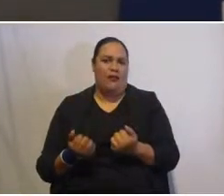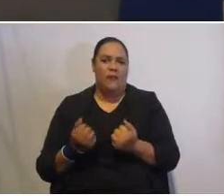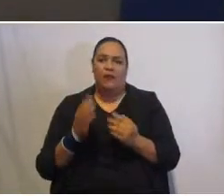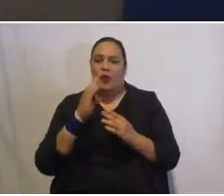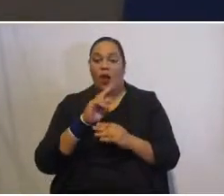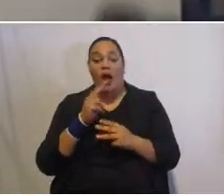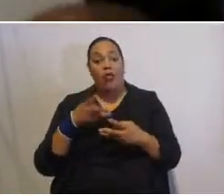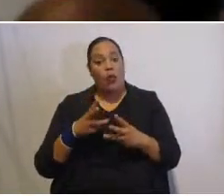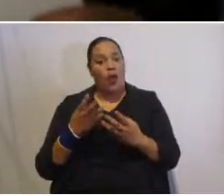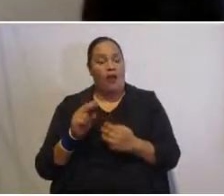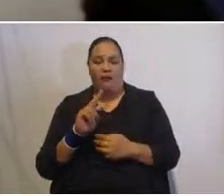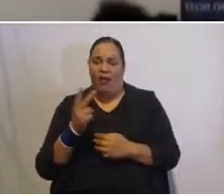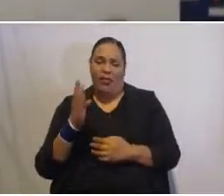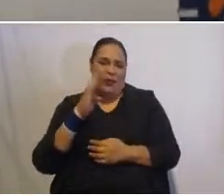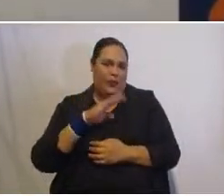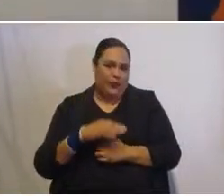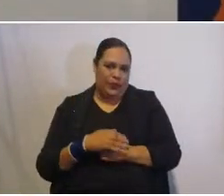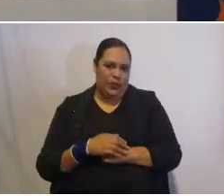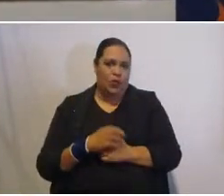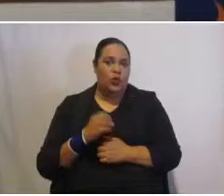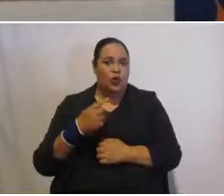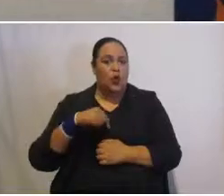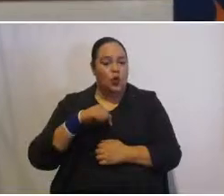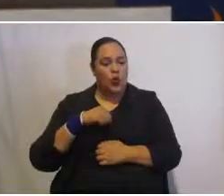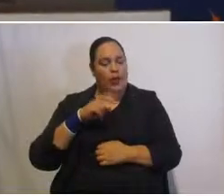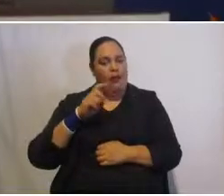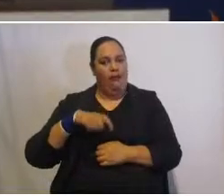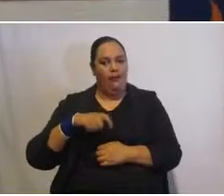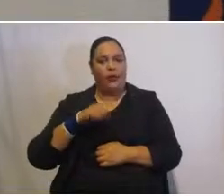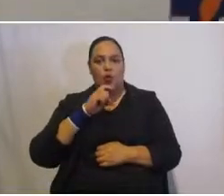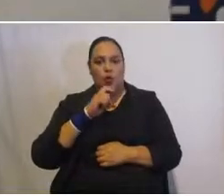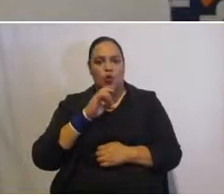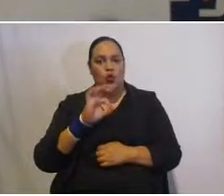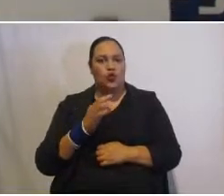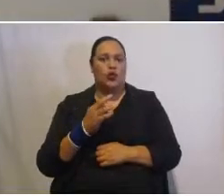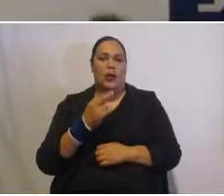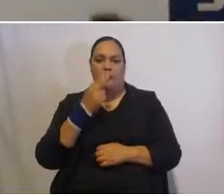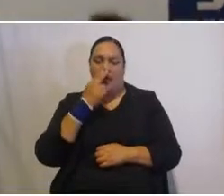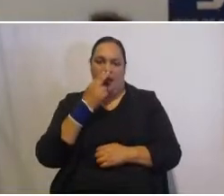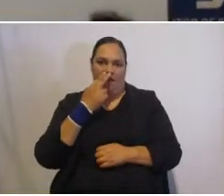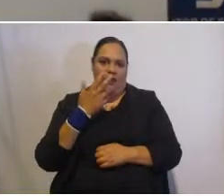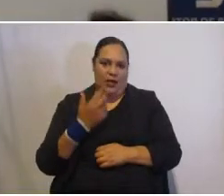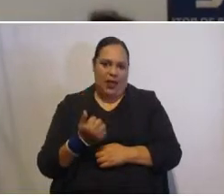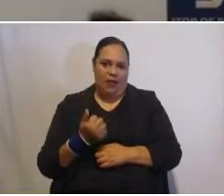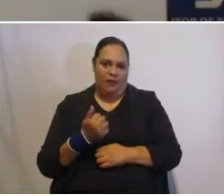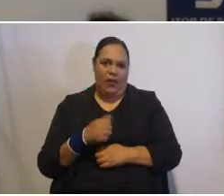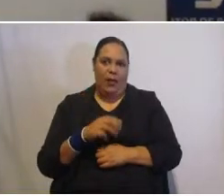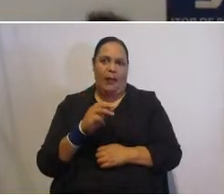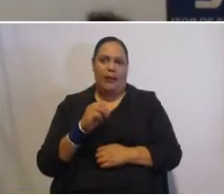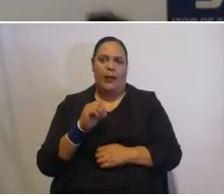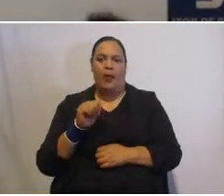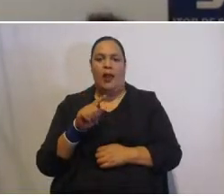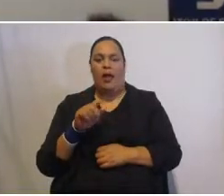no other way. So we have to use paraffin, namalal.